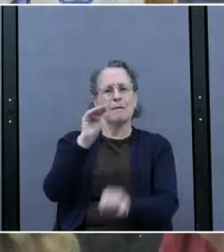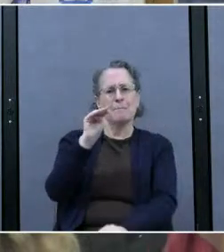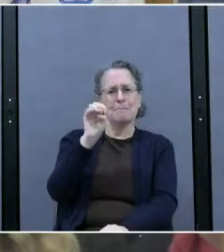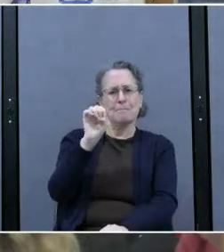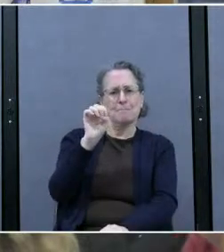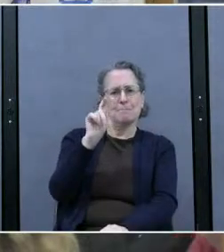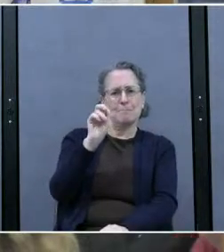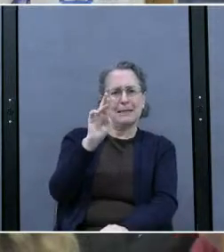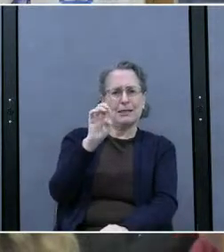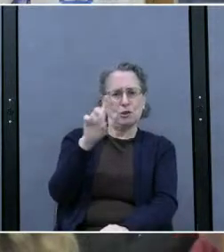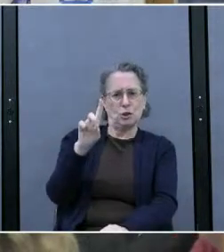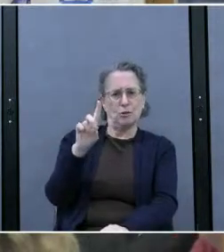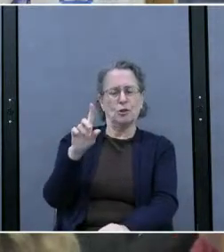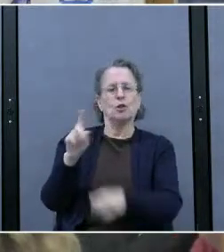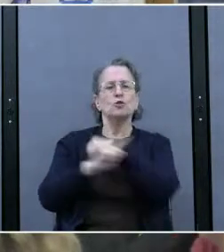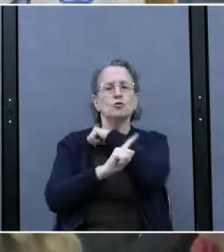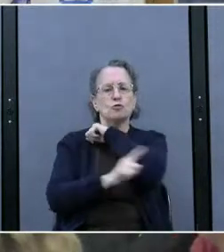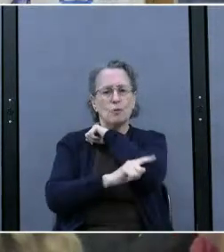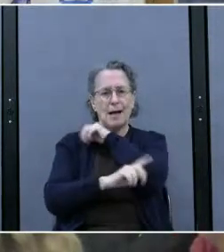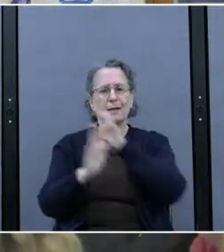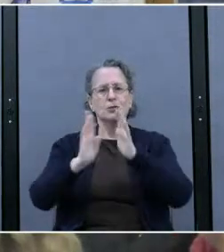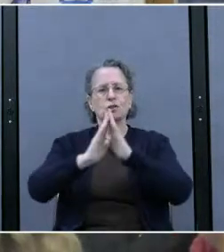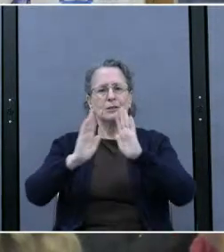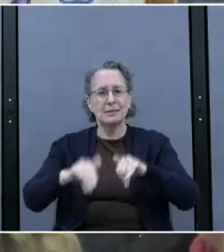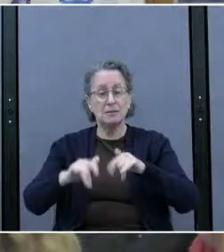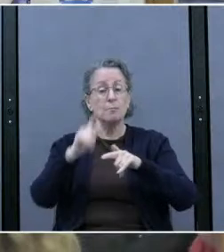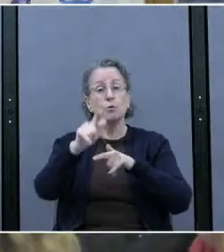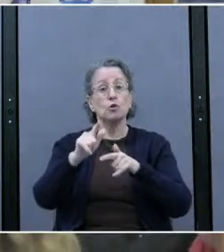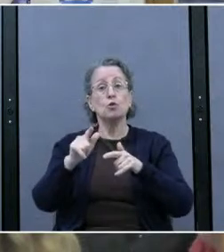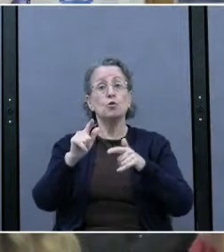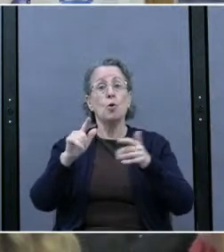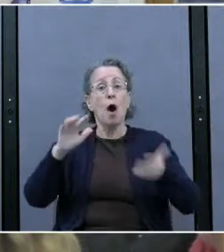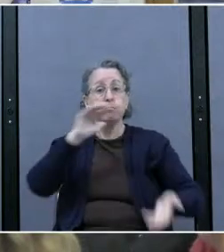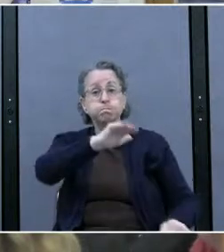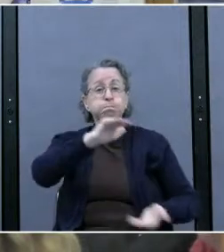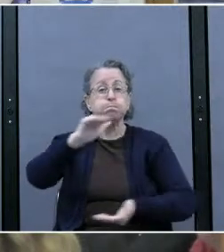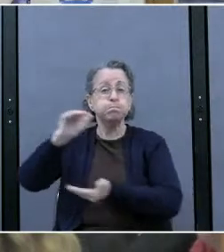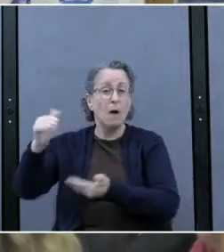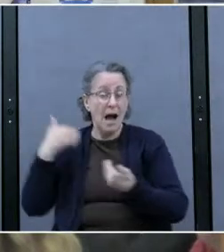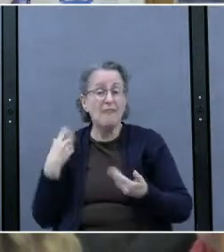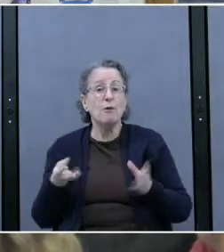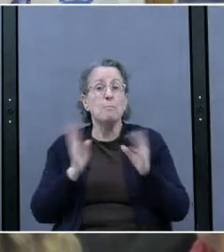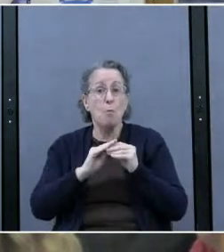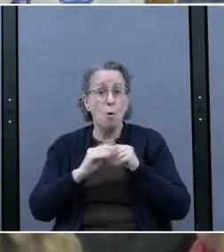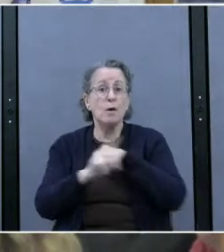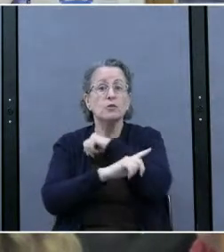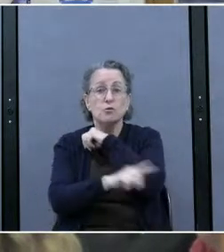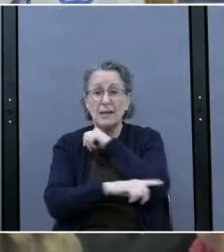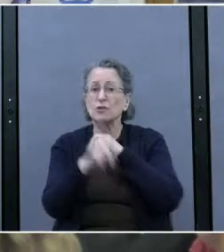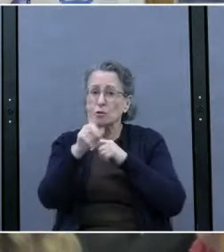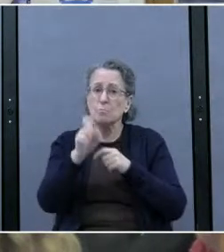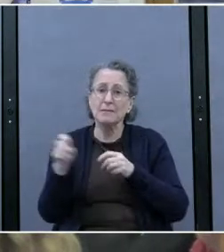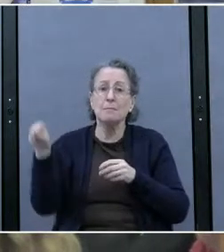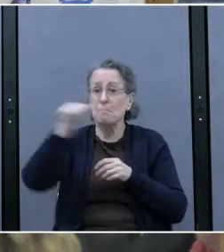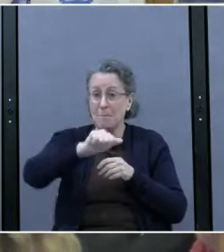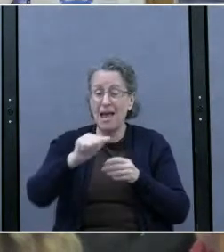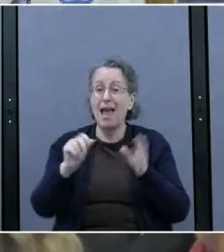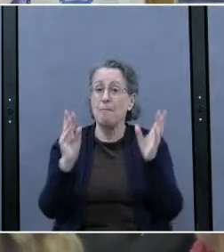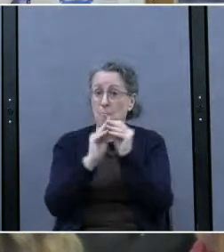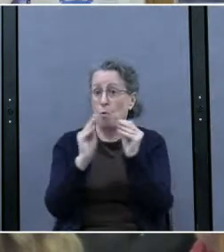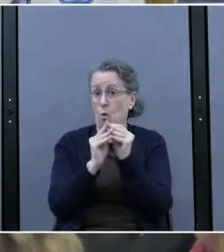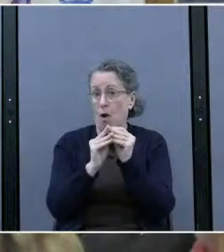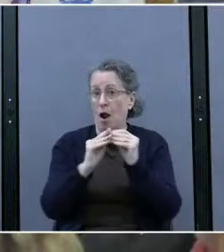throw, the more you pay. And I believe the rationale for that was to try to make the system more